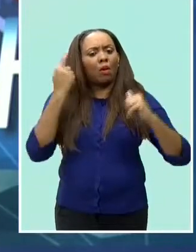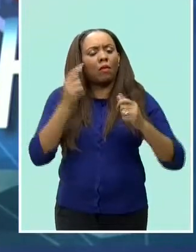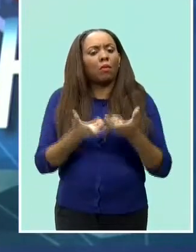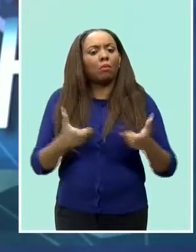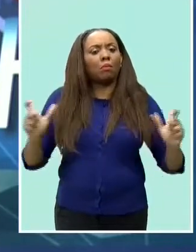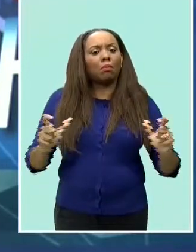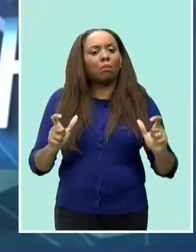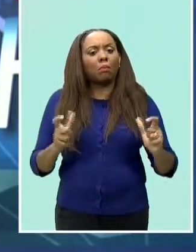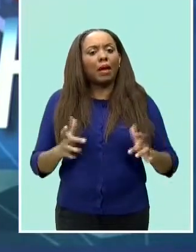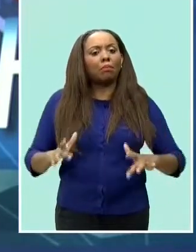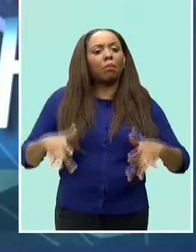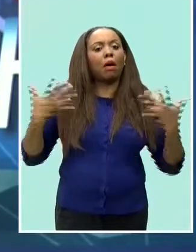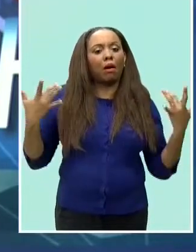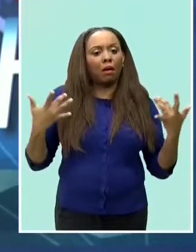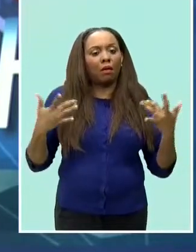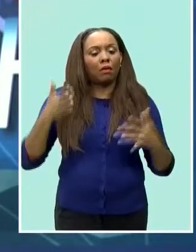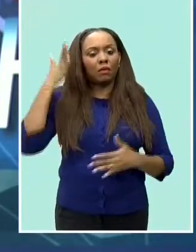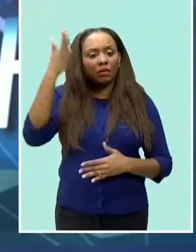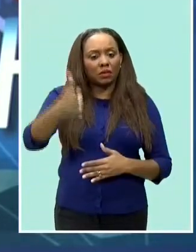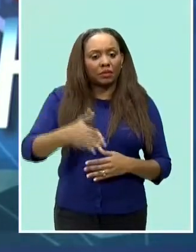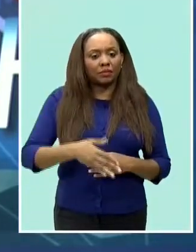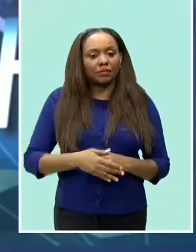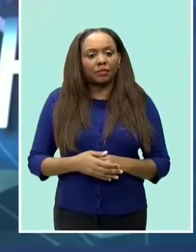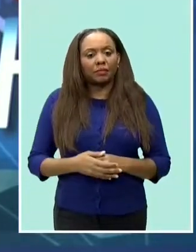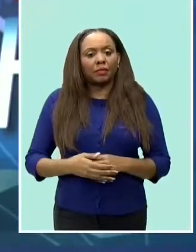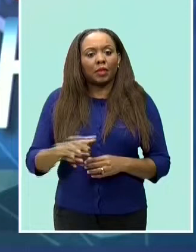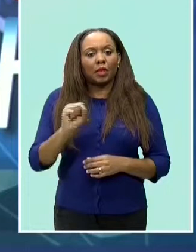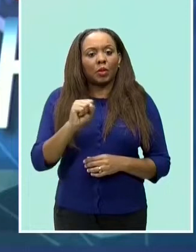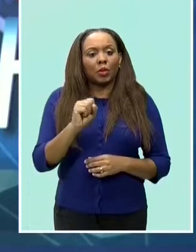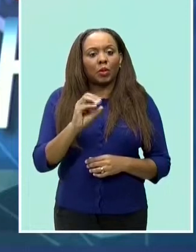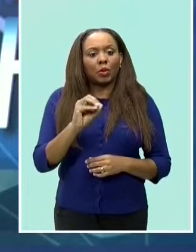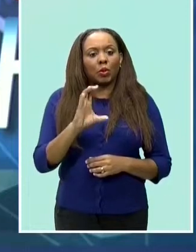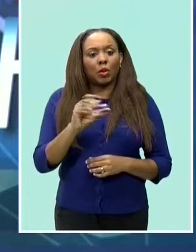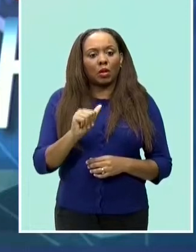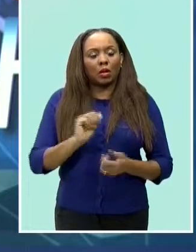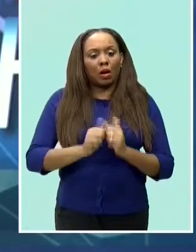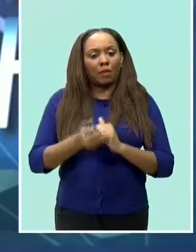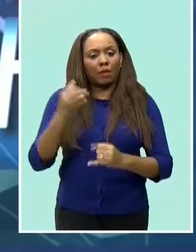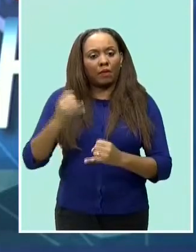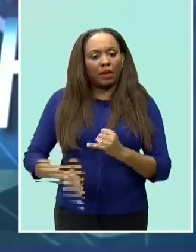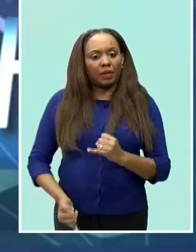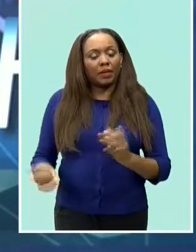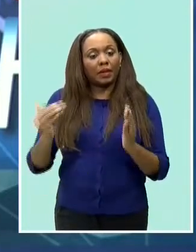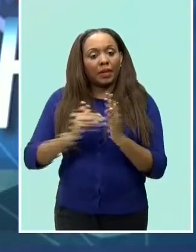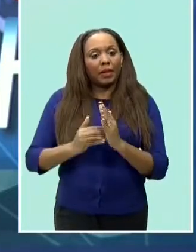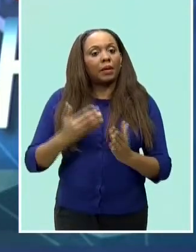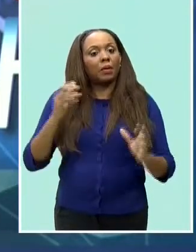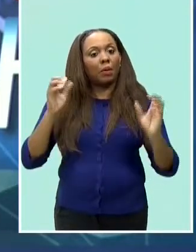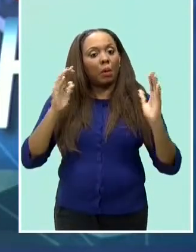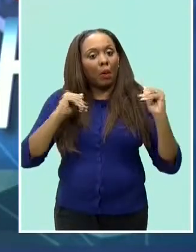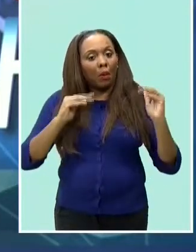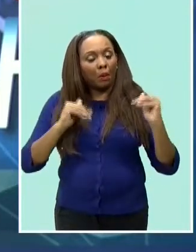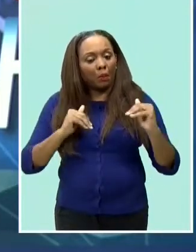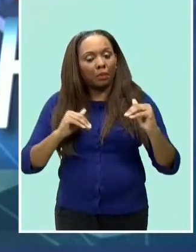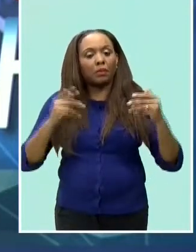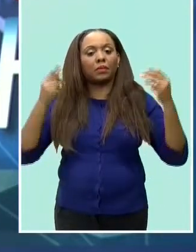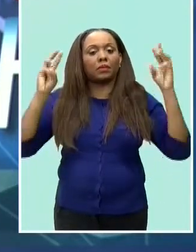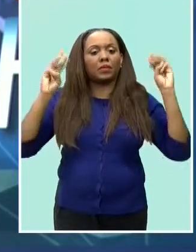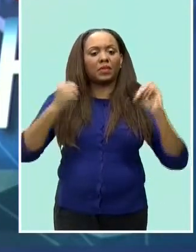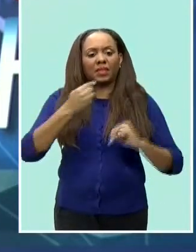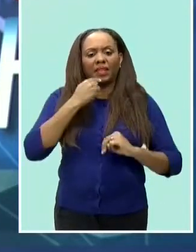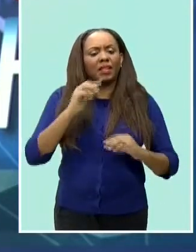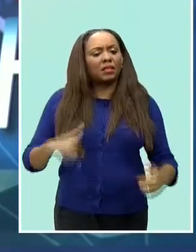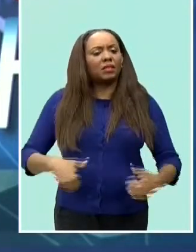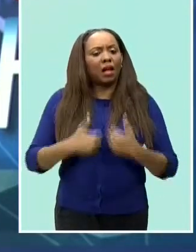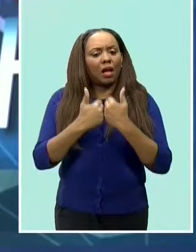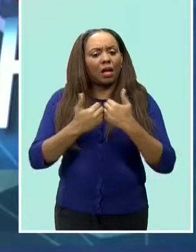Speaking with reference to the Soca Monarch Finals once again returning to the Soup Bowl, Prime Minister Mia Amor-Mottley spoke about the unique challenges